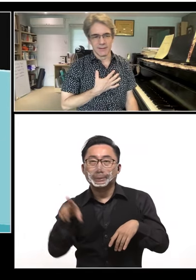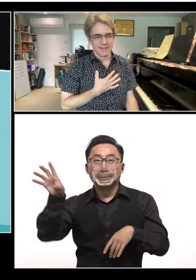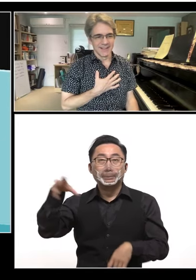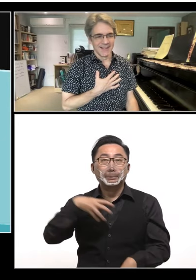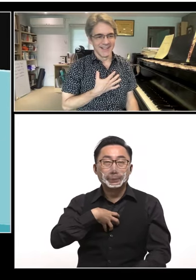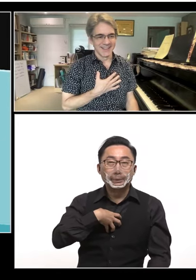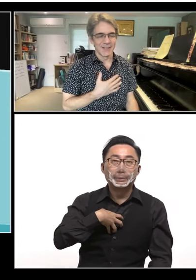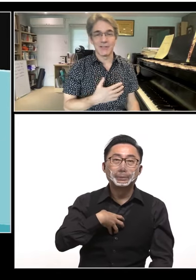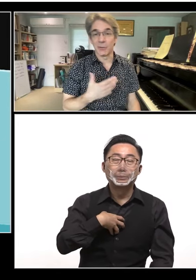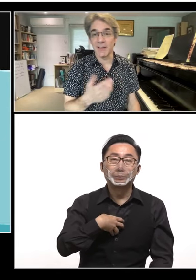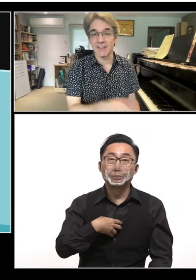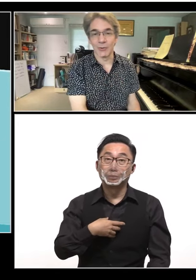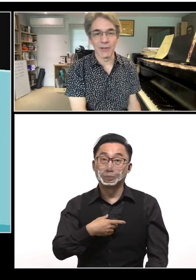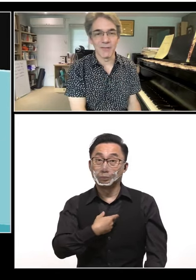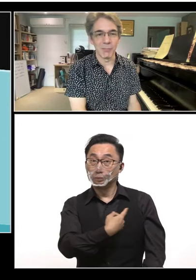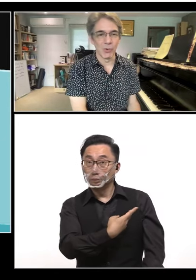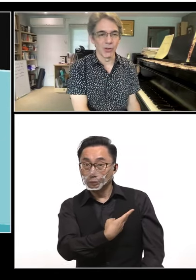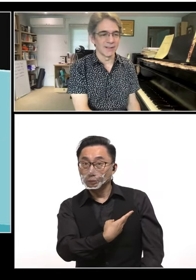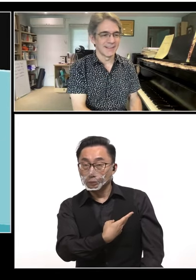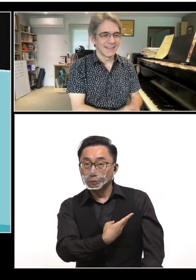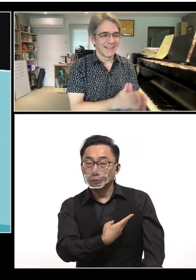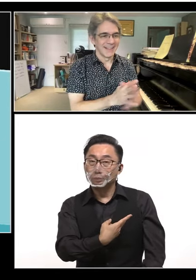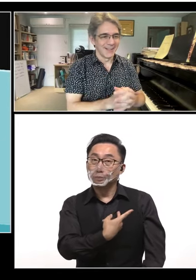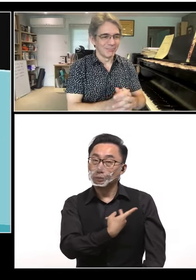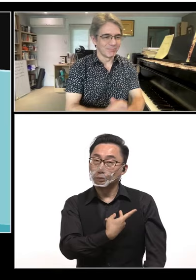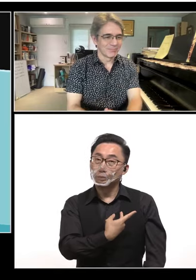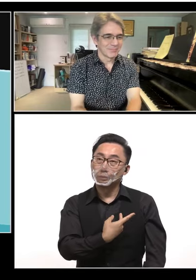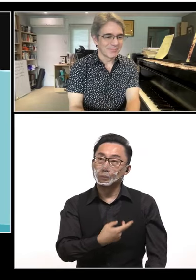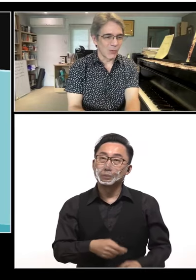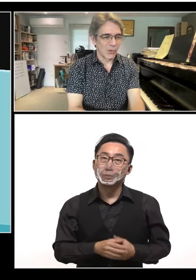more serious or even more